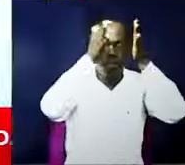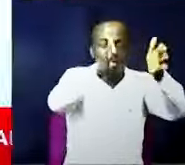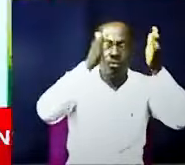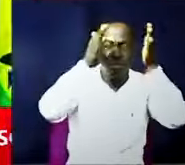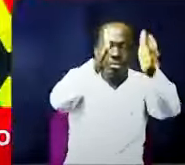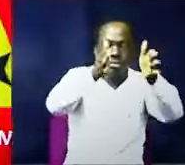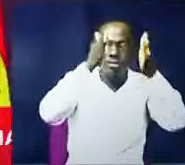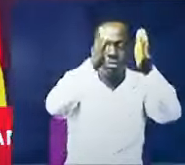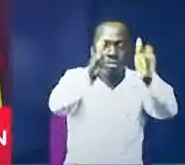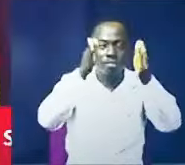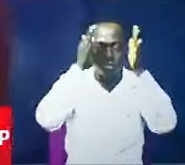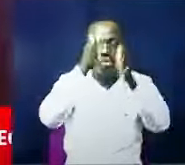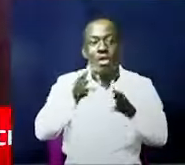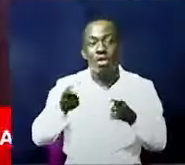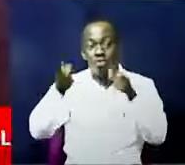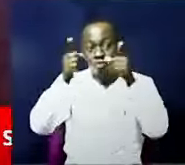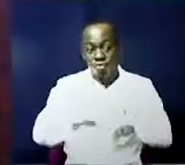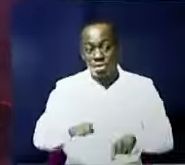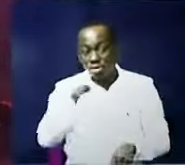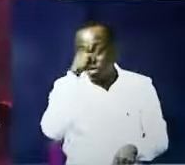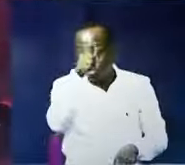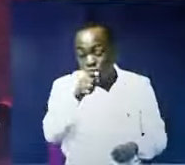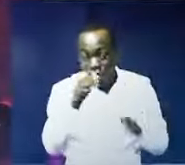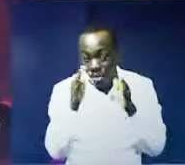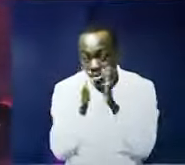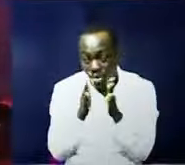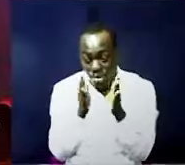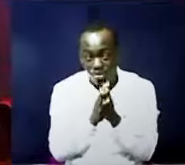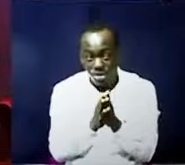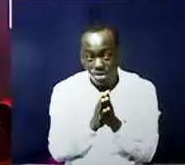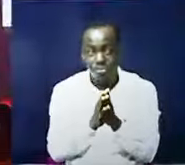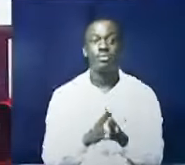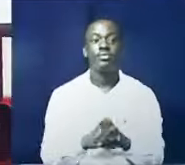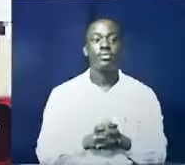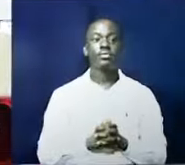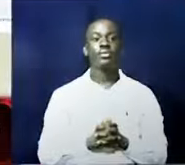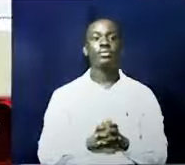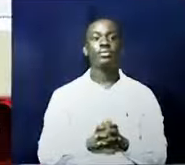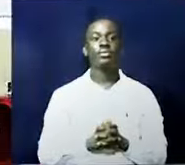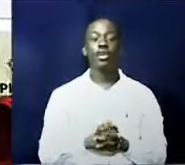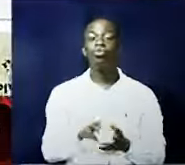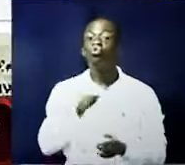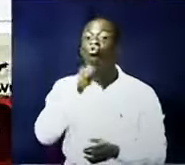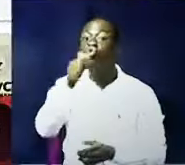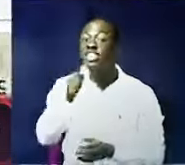and when you pray, not if you pray,